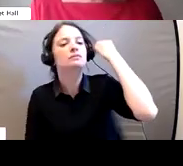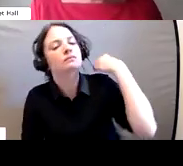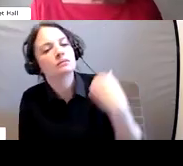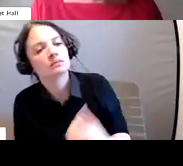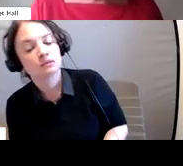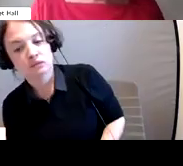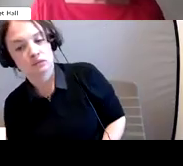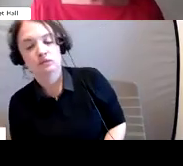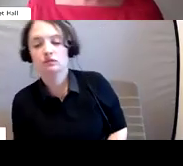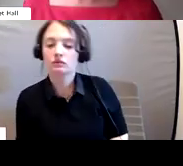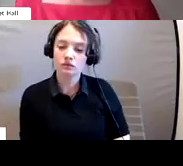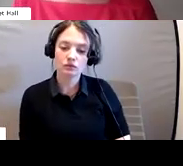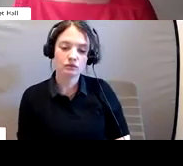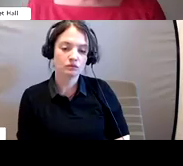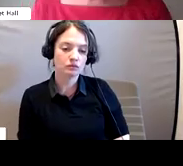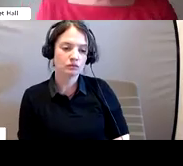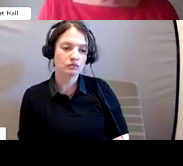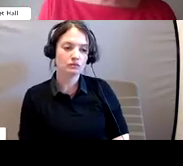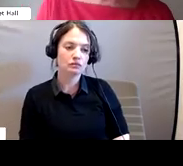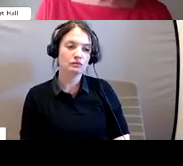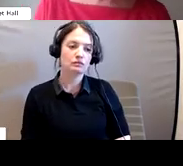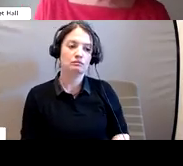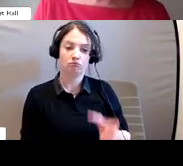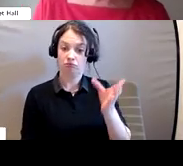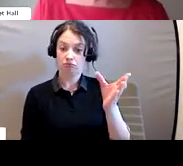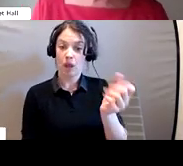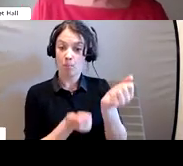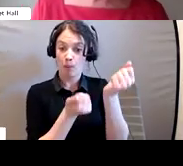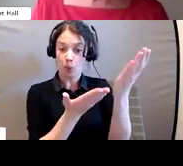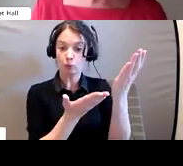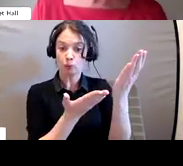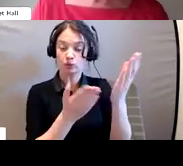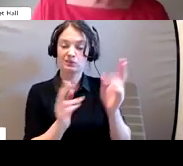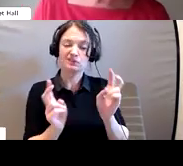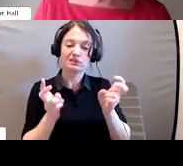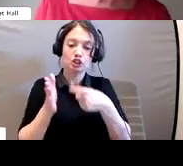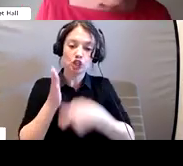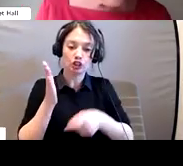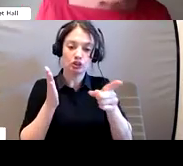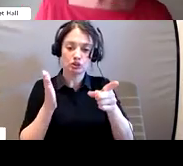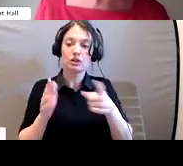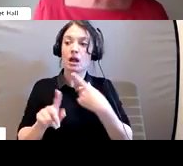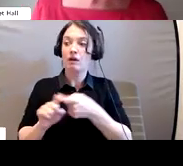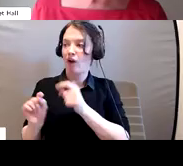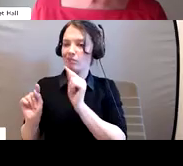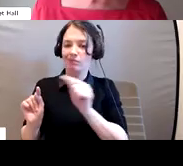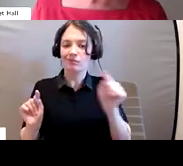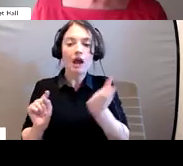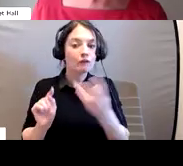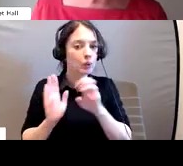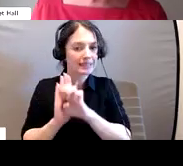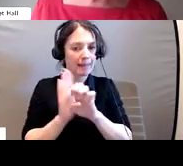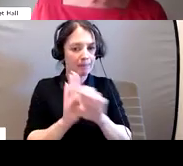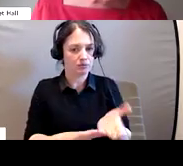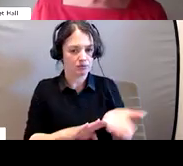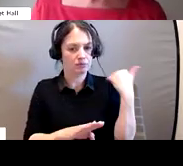Now, the proposed criminal offense is a response to several high-profile cases in which women attempting to extricate